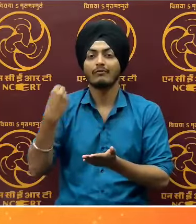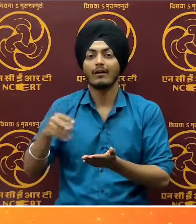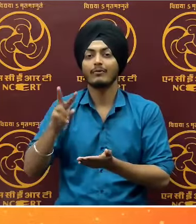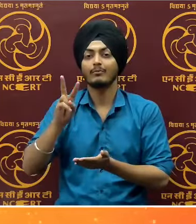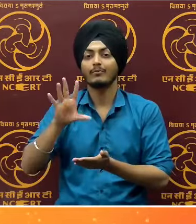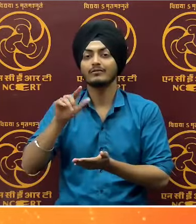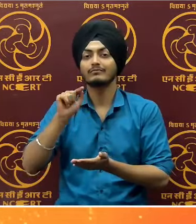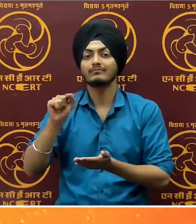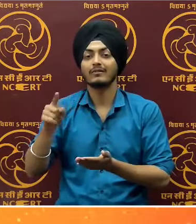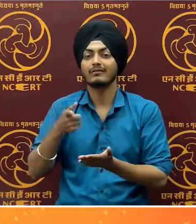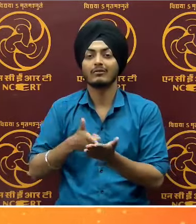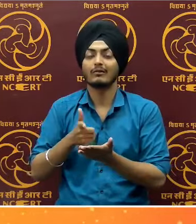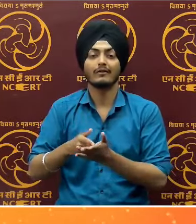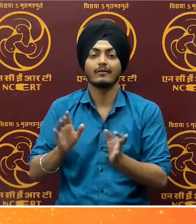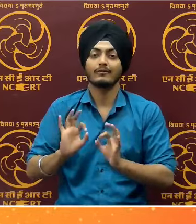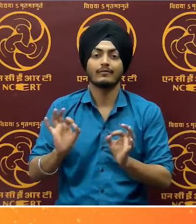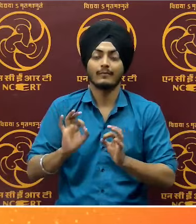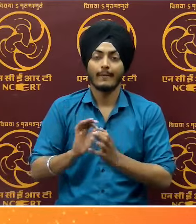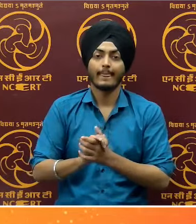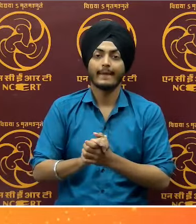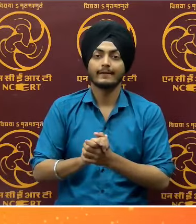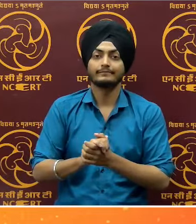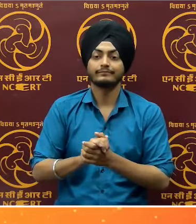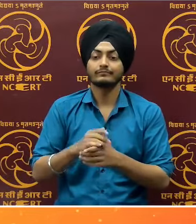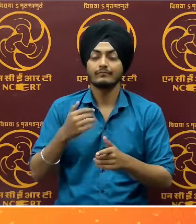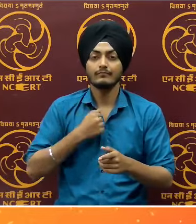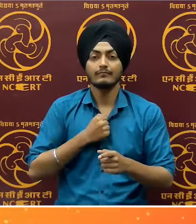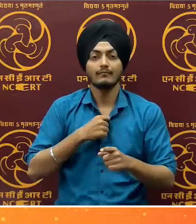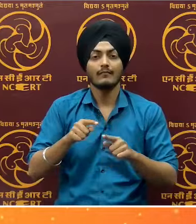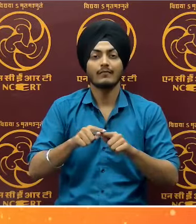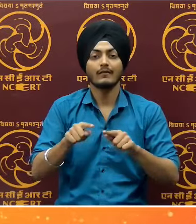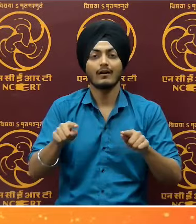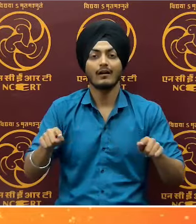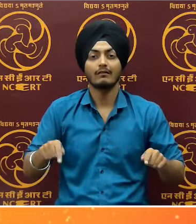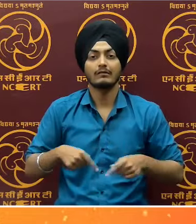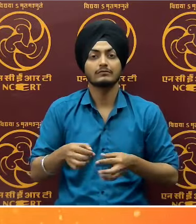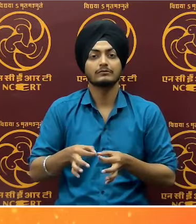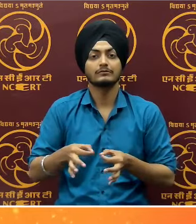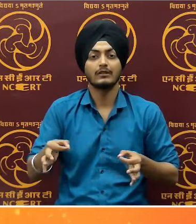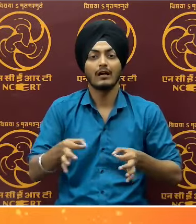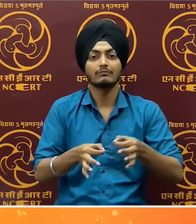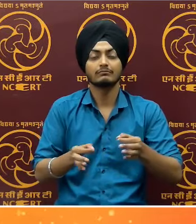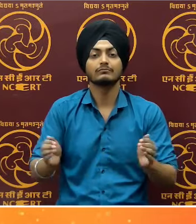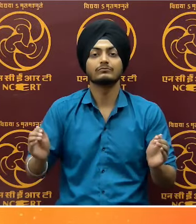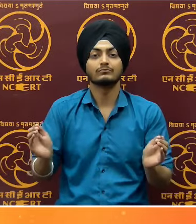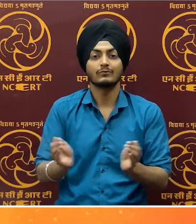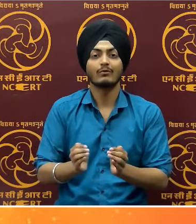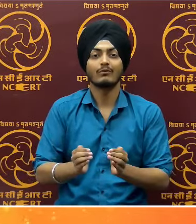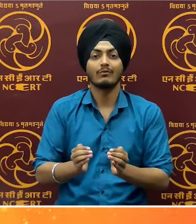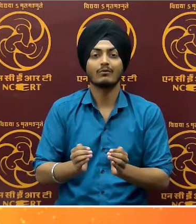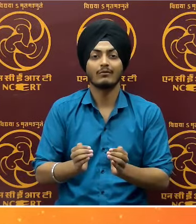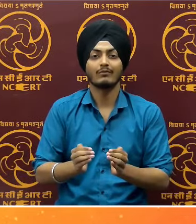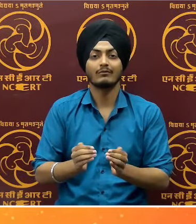non-farming activities. The land size are mostly small and fragmented.